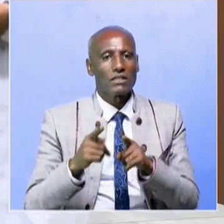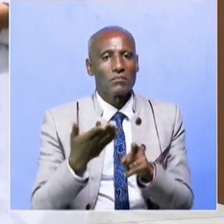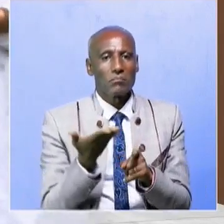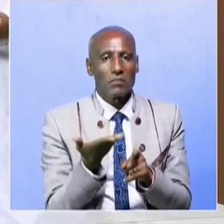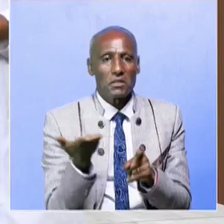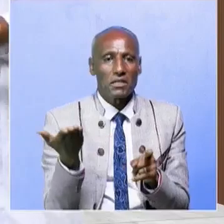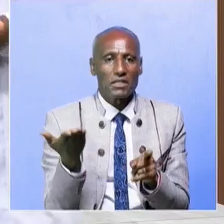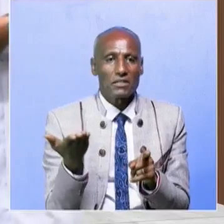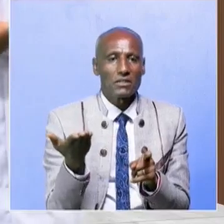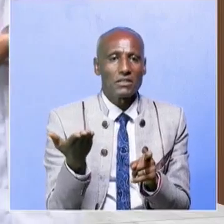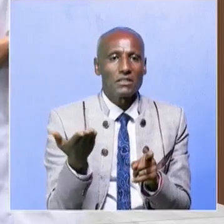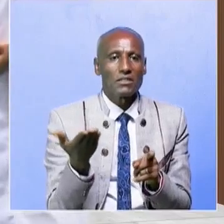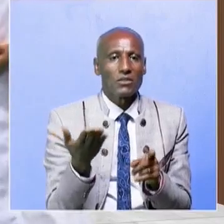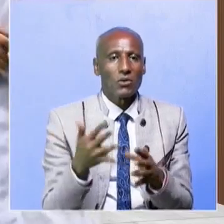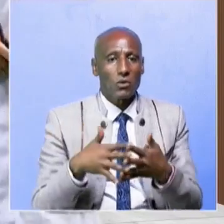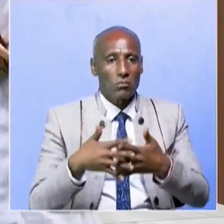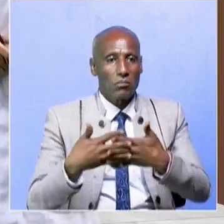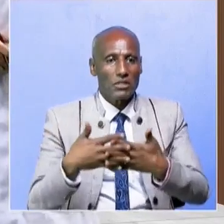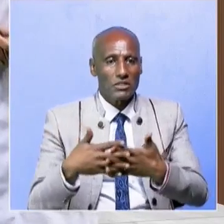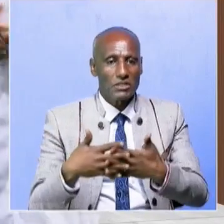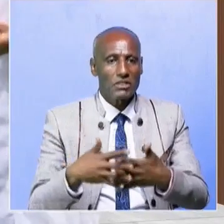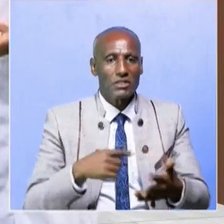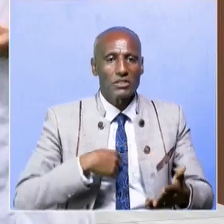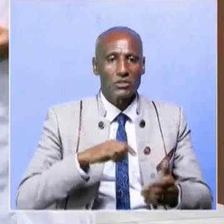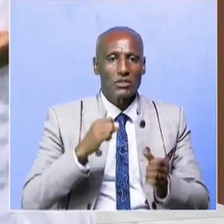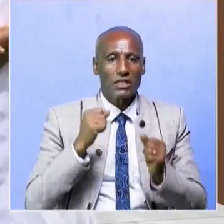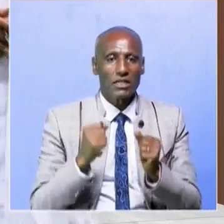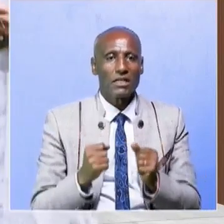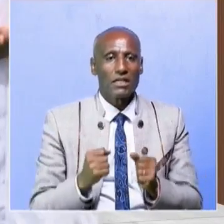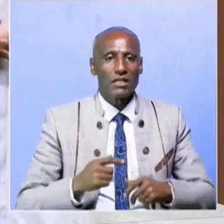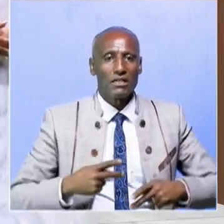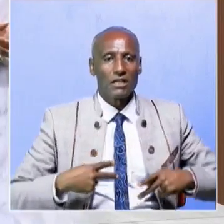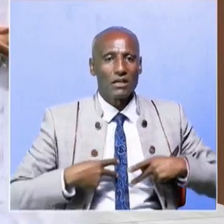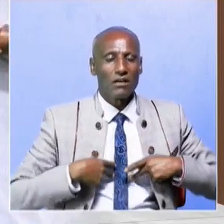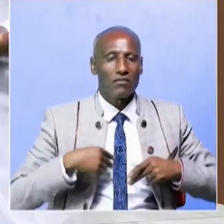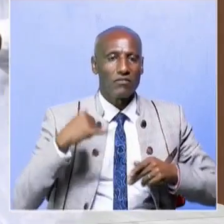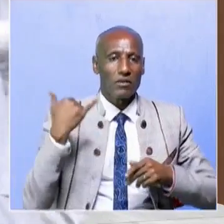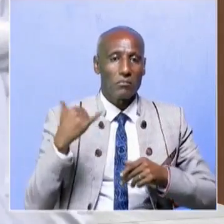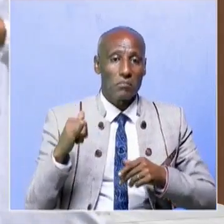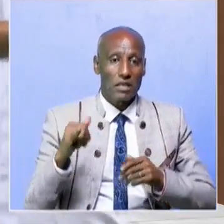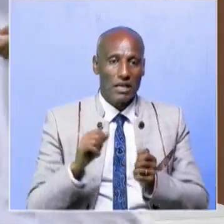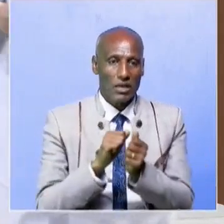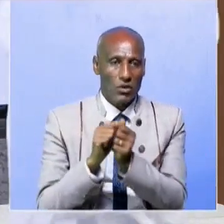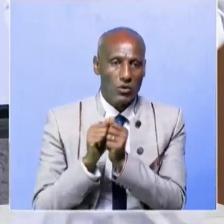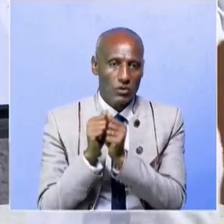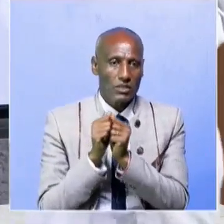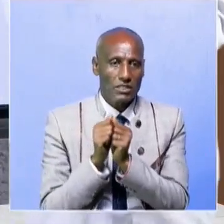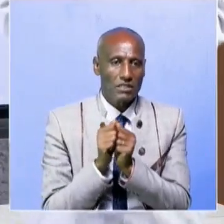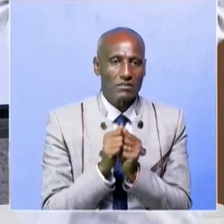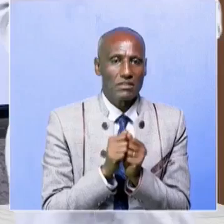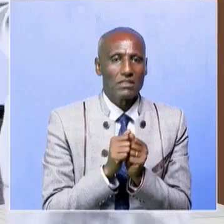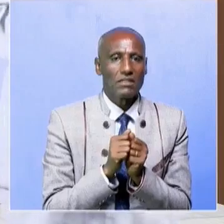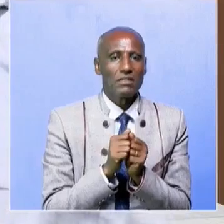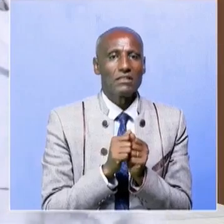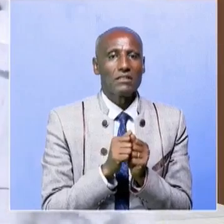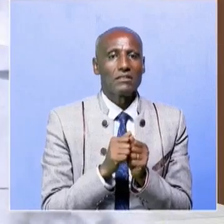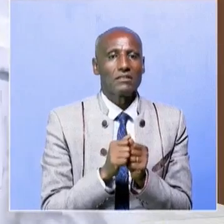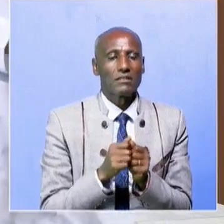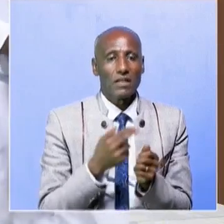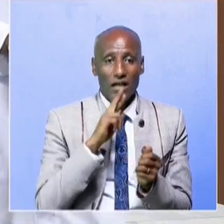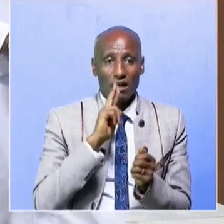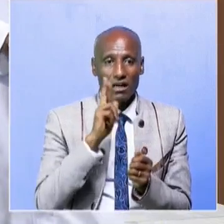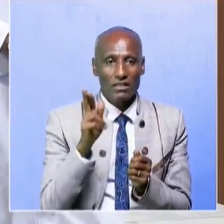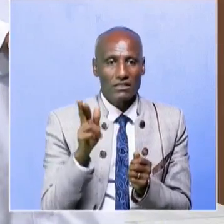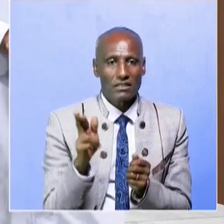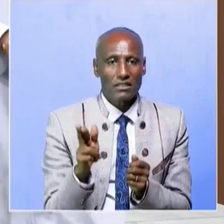or equipments or machines you can have fun with, you can play with. So recreational centers